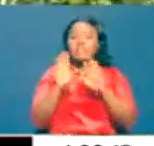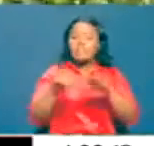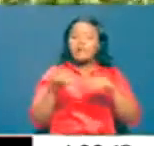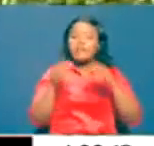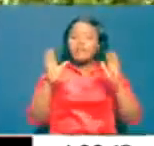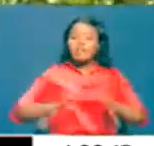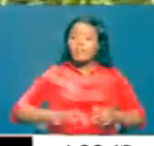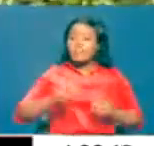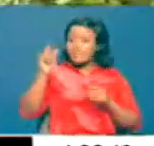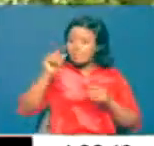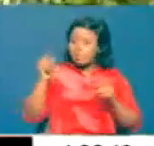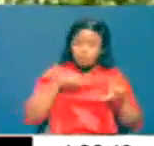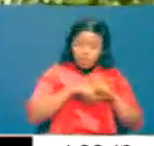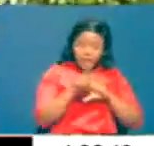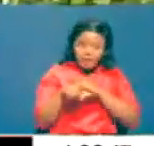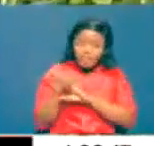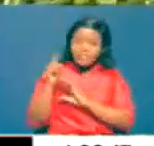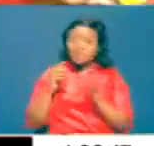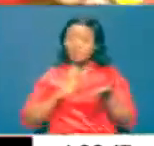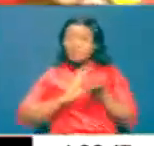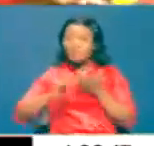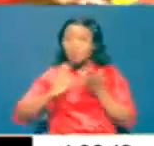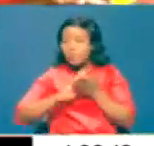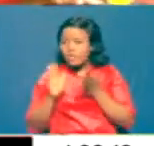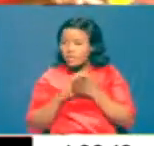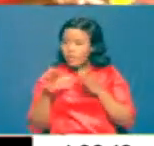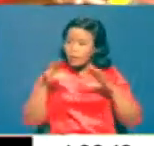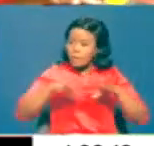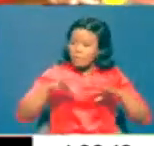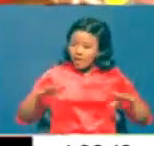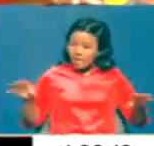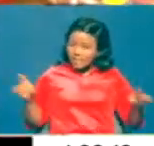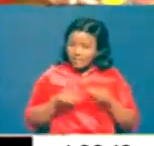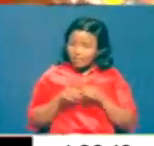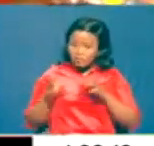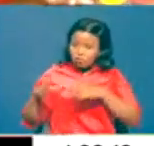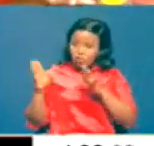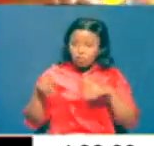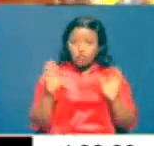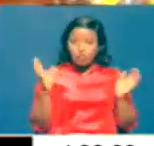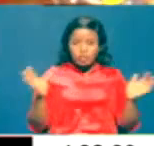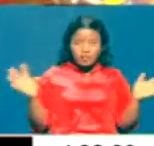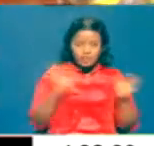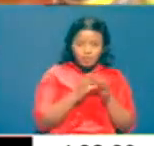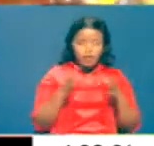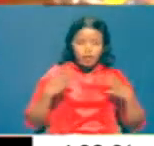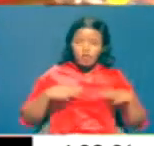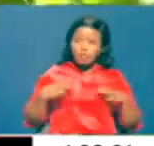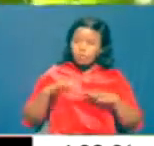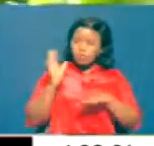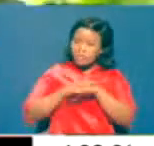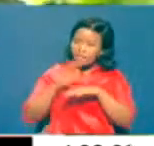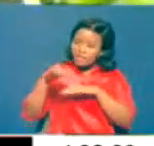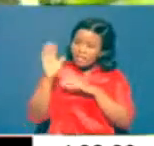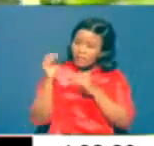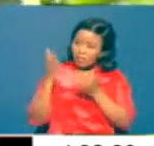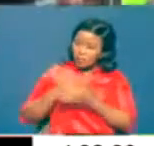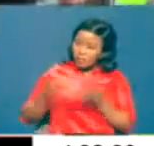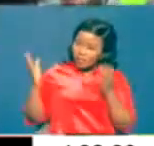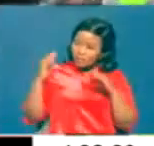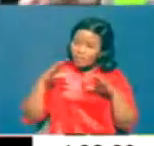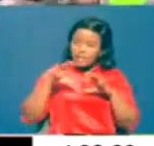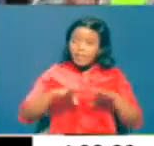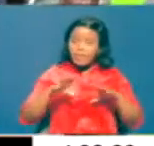quick markets for their products and increase road linkages to enable farmers to get their produce to the markets when they are still